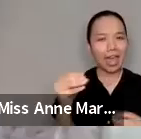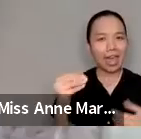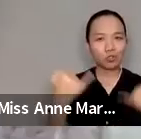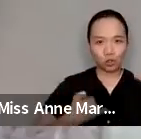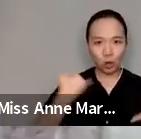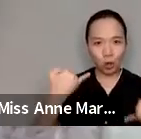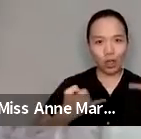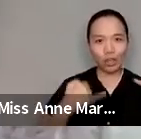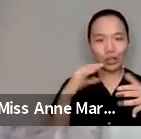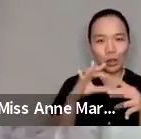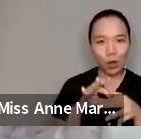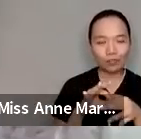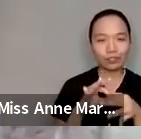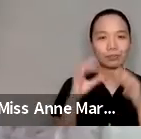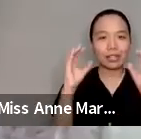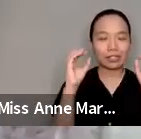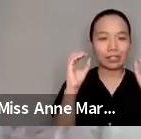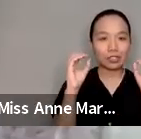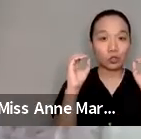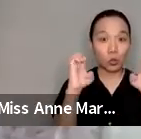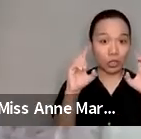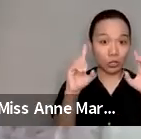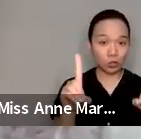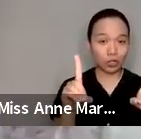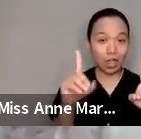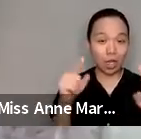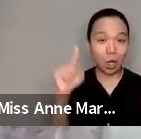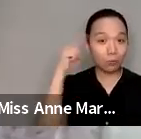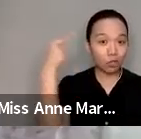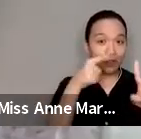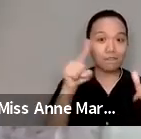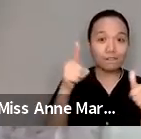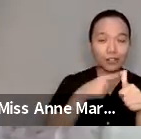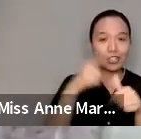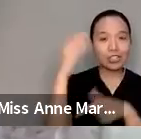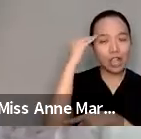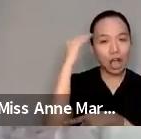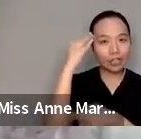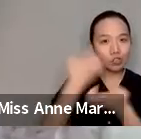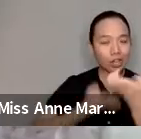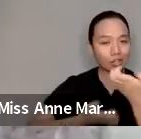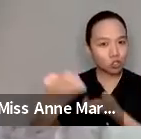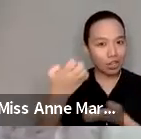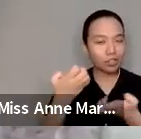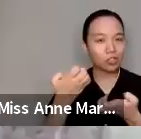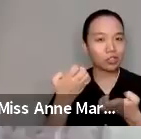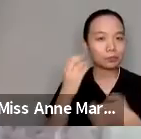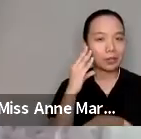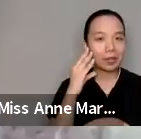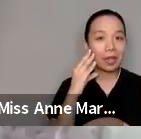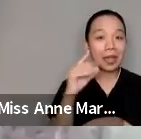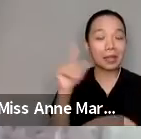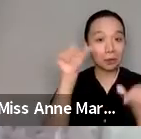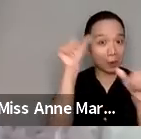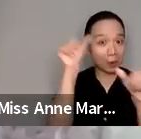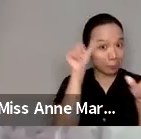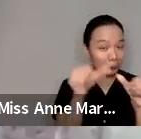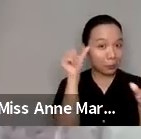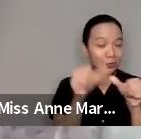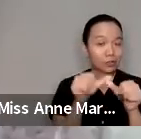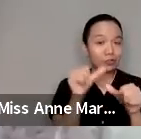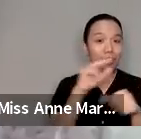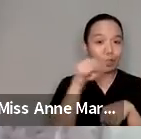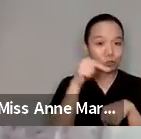being an educator. May the objectives of this first Knowledge Exchange series, in commemoration of the National